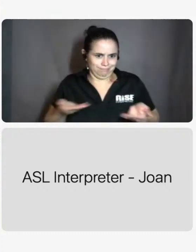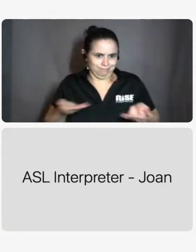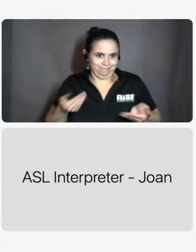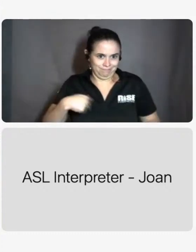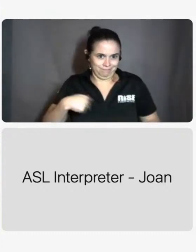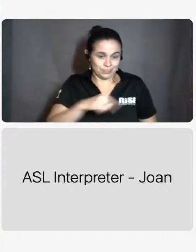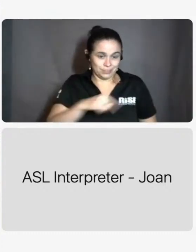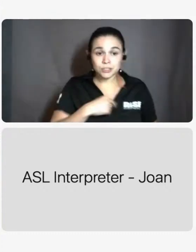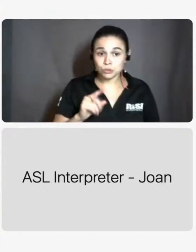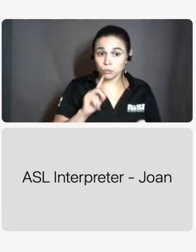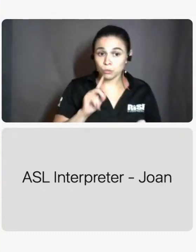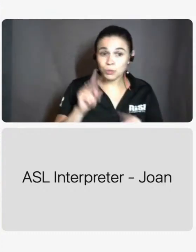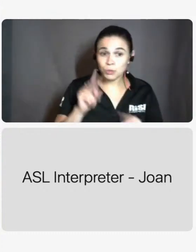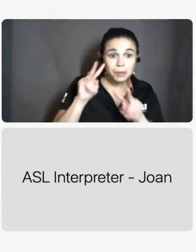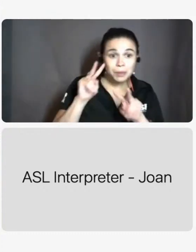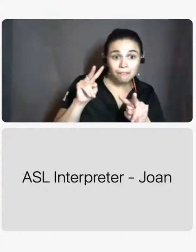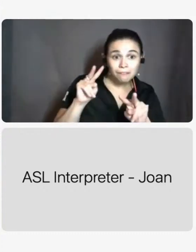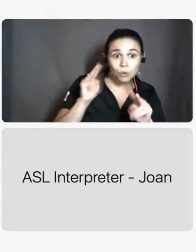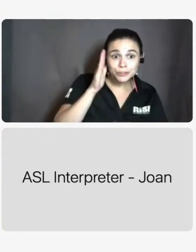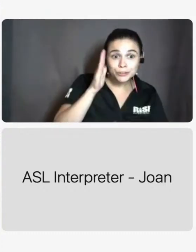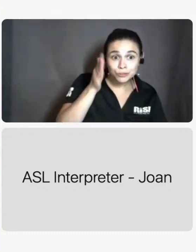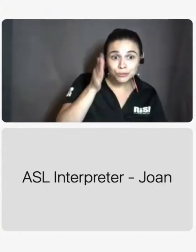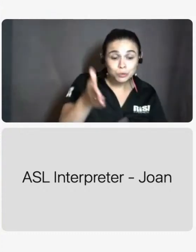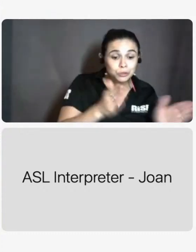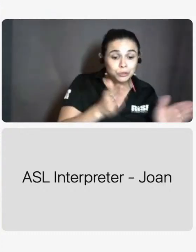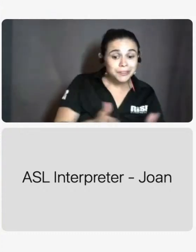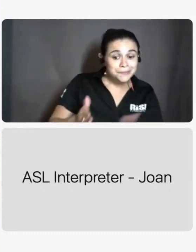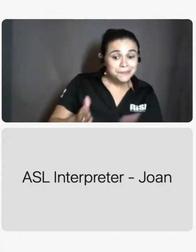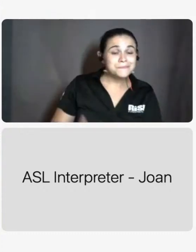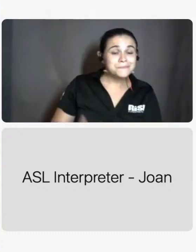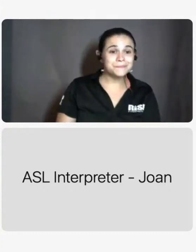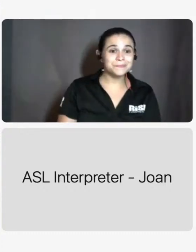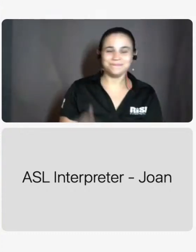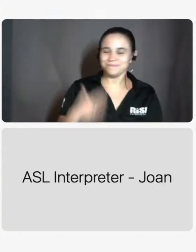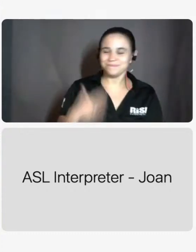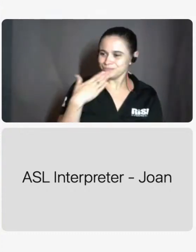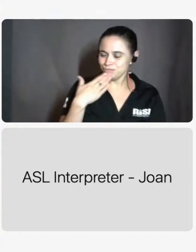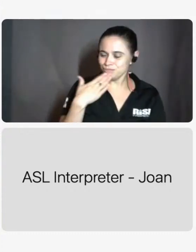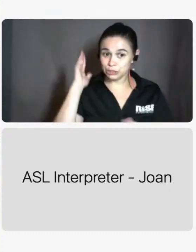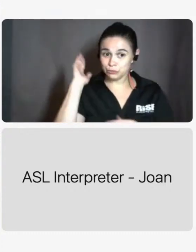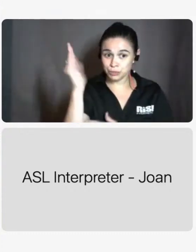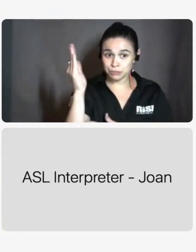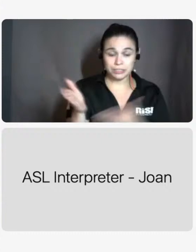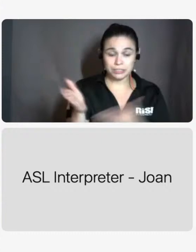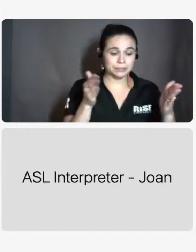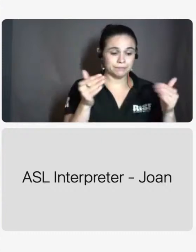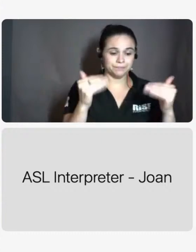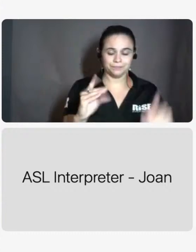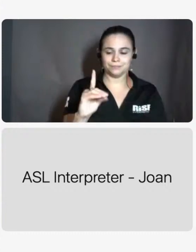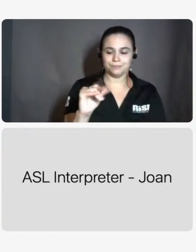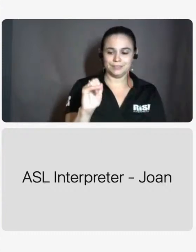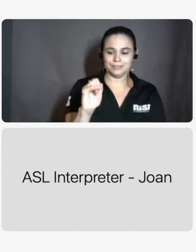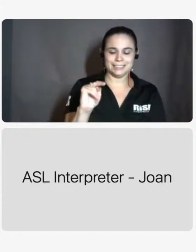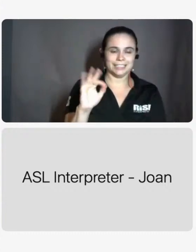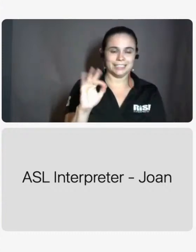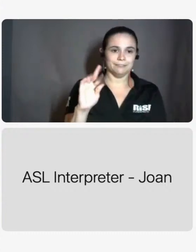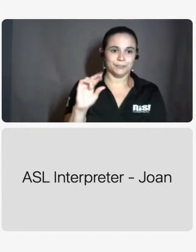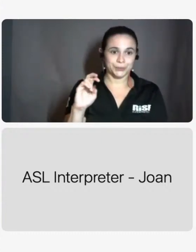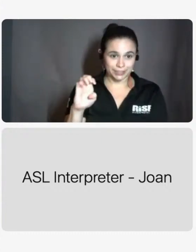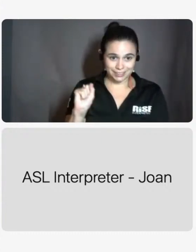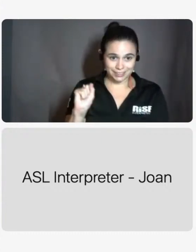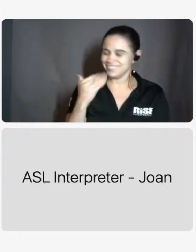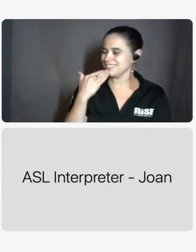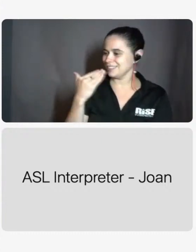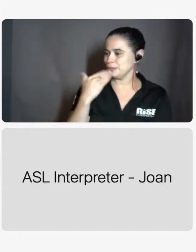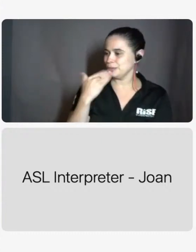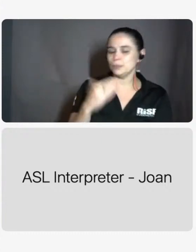the presentation. Dan Flores? If I may, yeah, thank you, Board President. I do have one question, but I'll